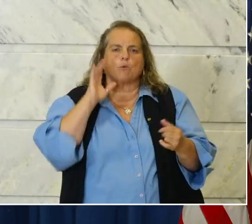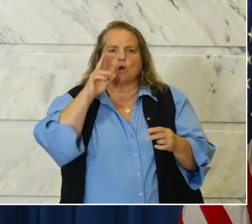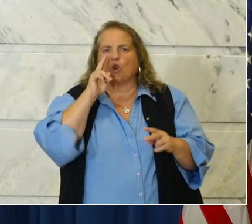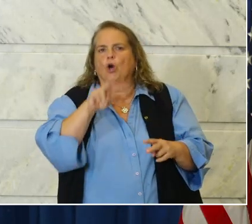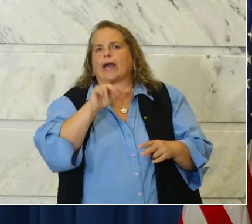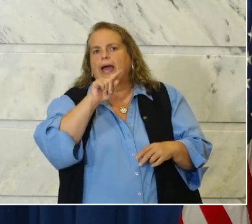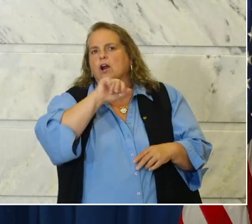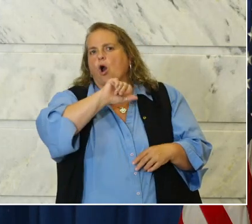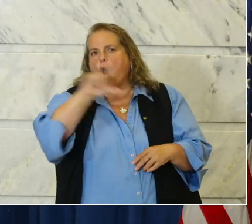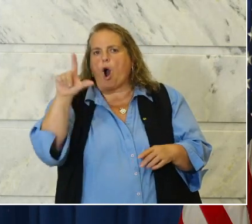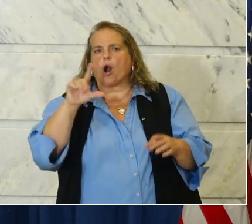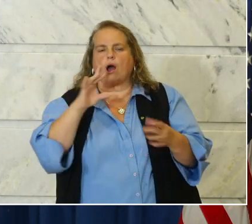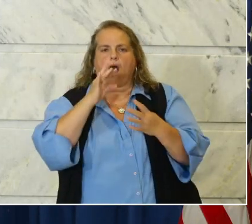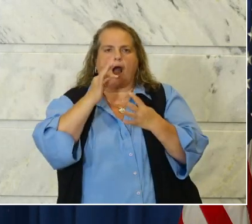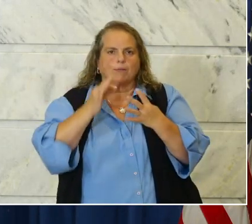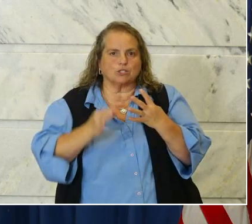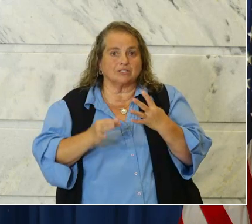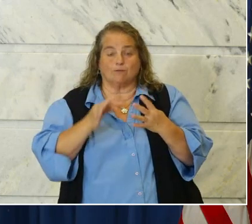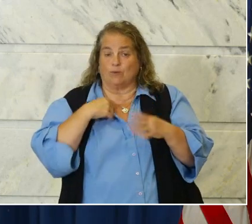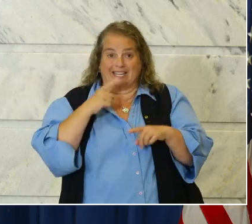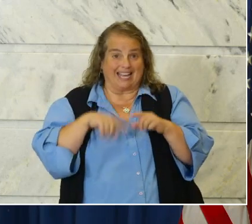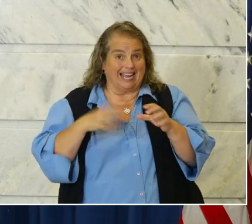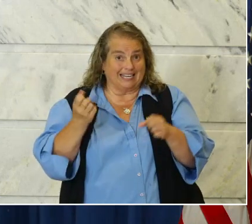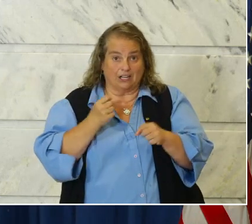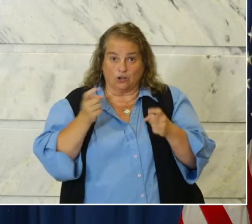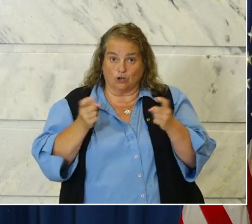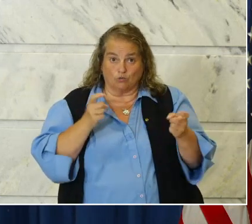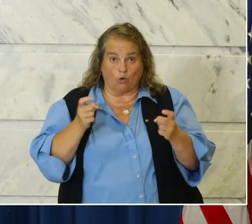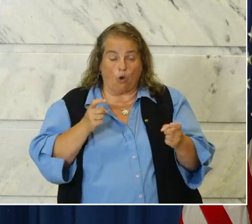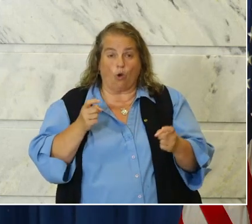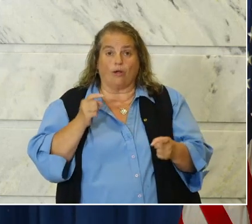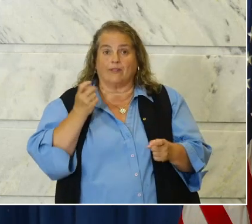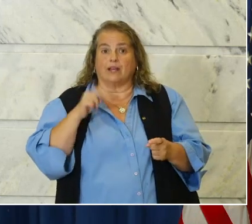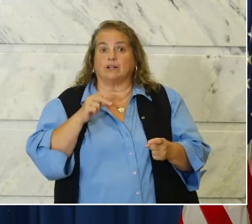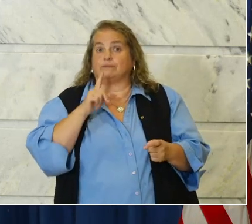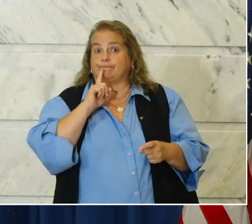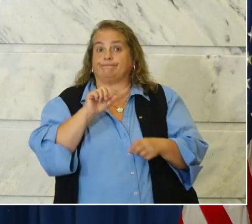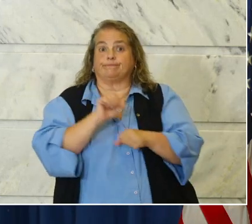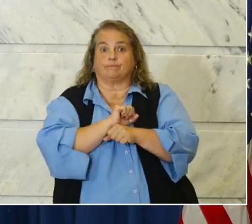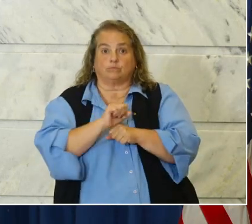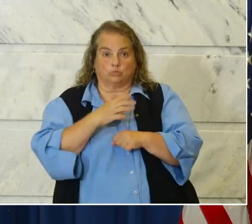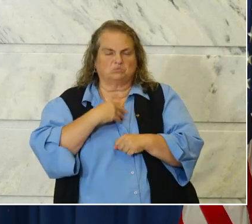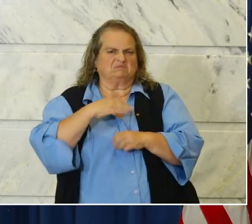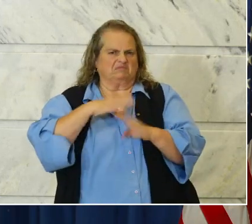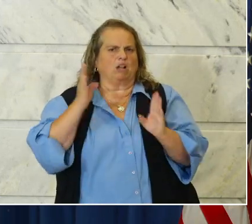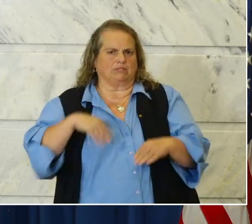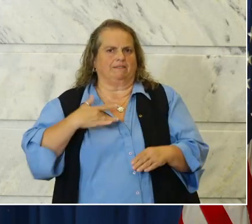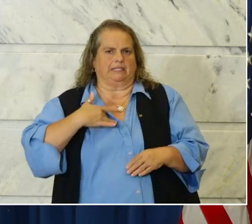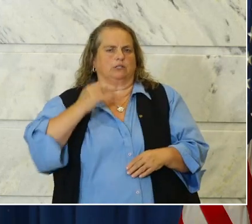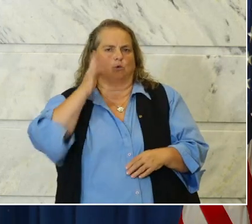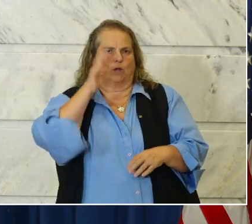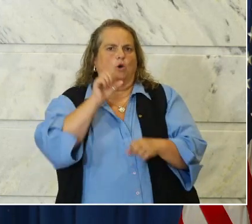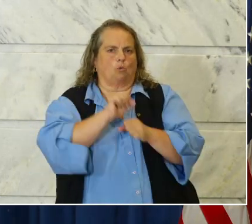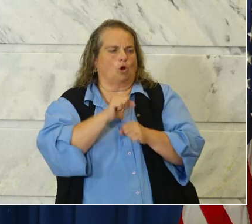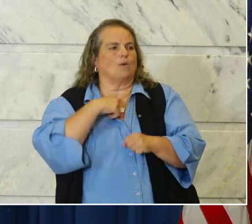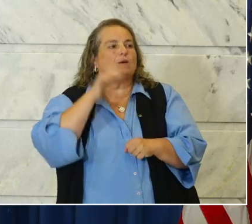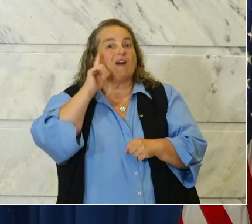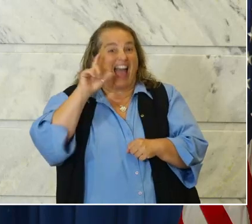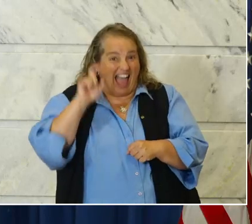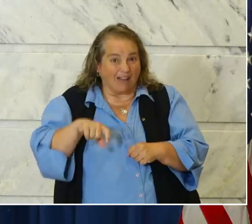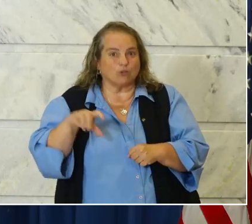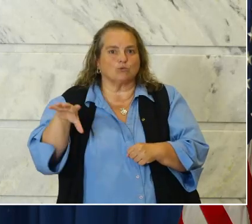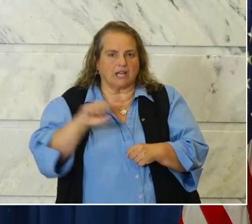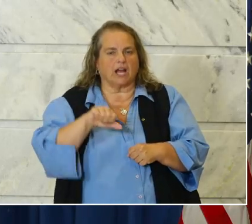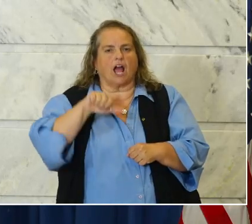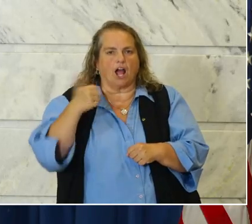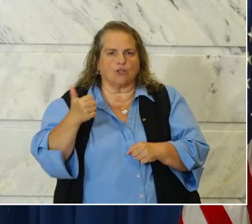we can't get control of it from doing these, which certainly the White House believes we can, we'll have to take other steps. We can't just let a